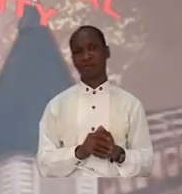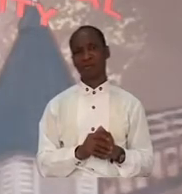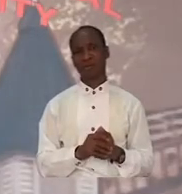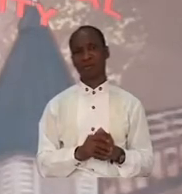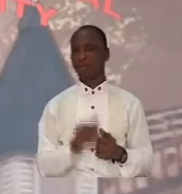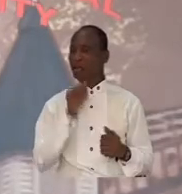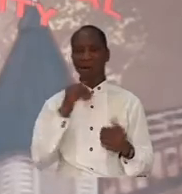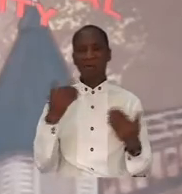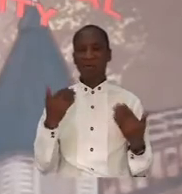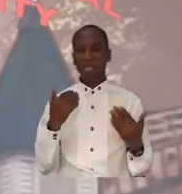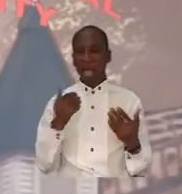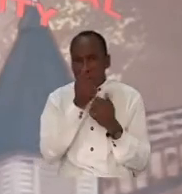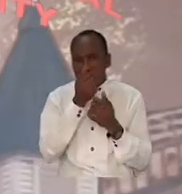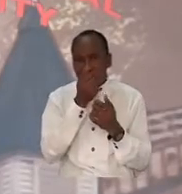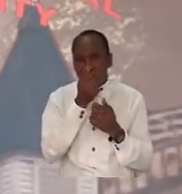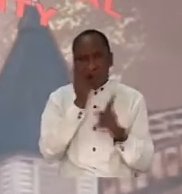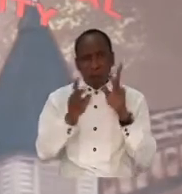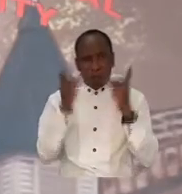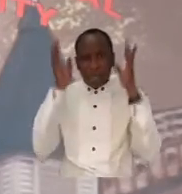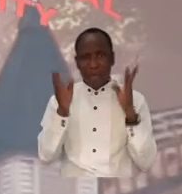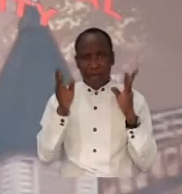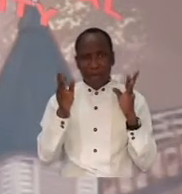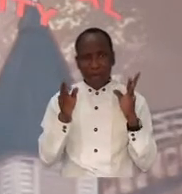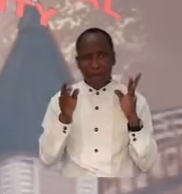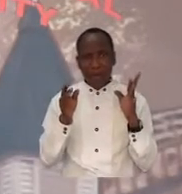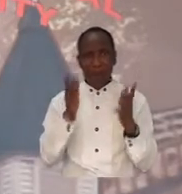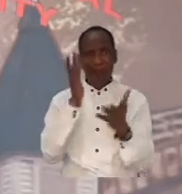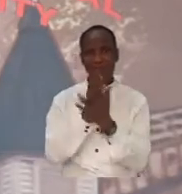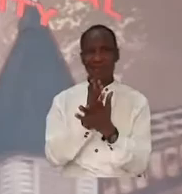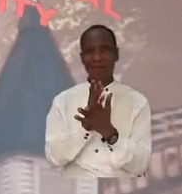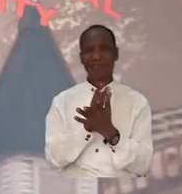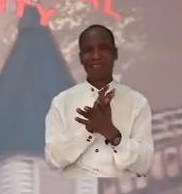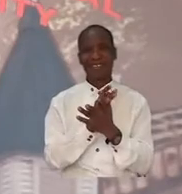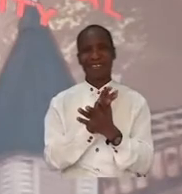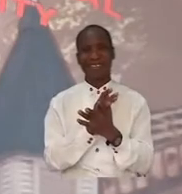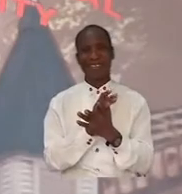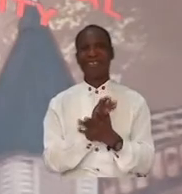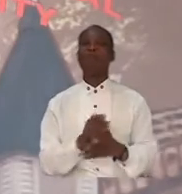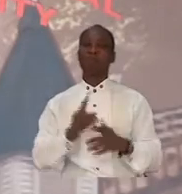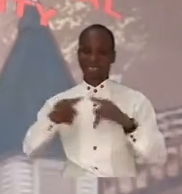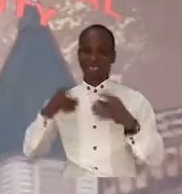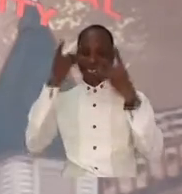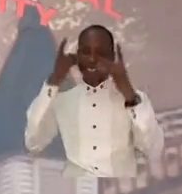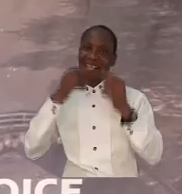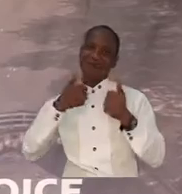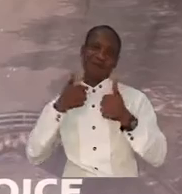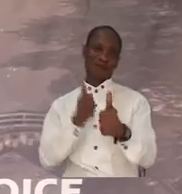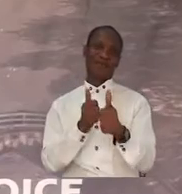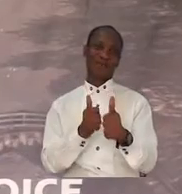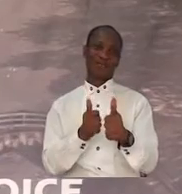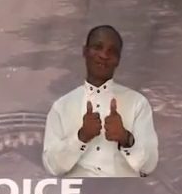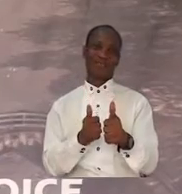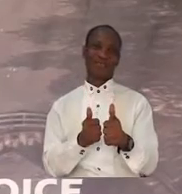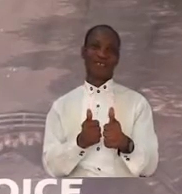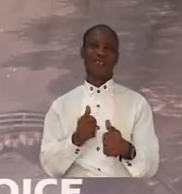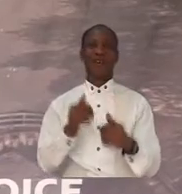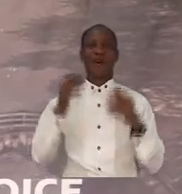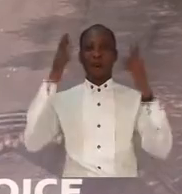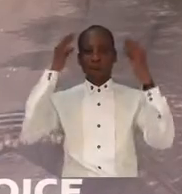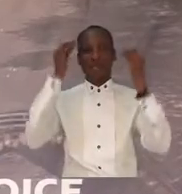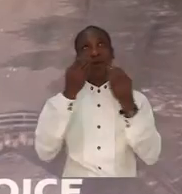bibia ampem won se eh nkrofo eni se ye chesi won bi o omo ye se o be chesi na Moses nso